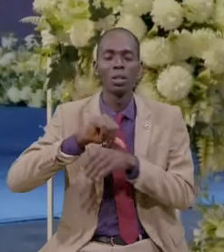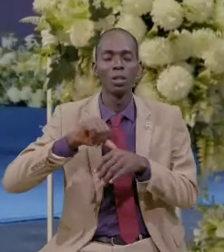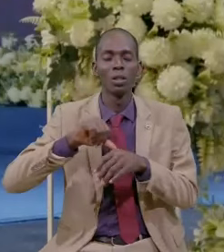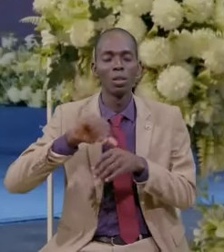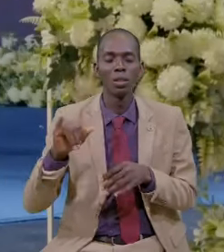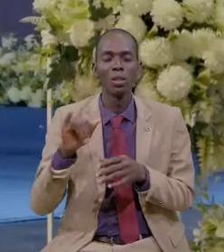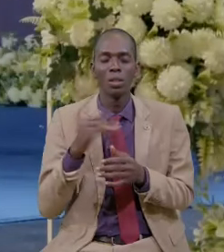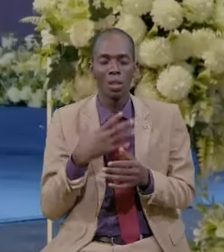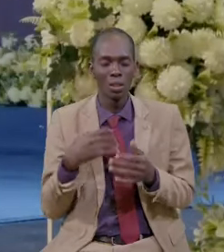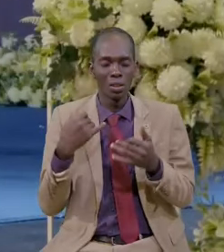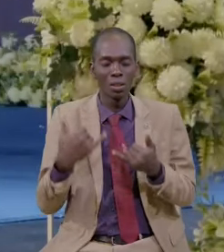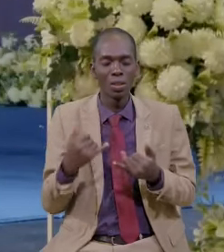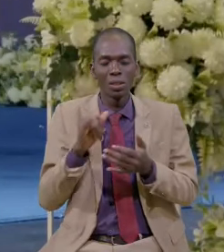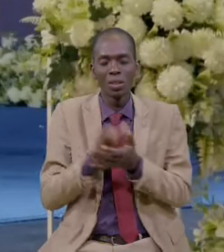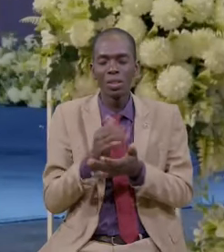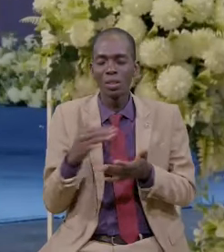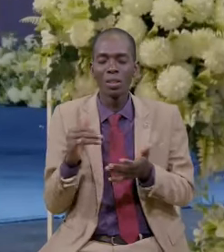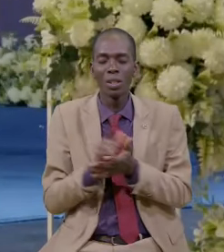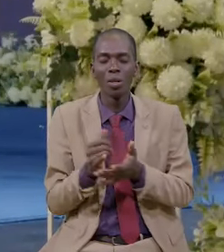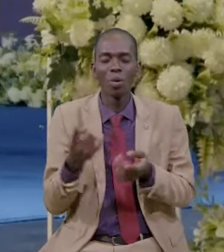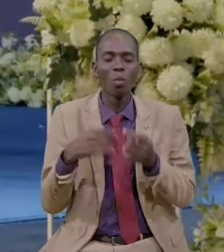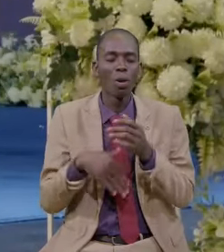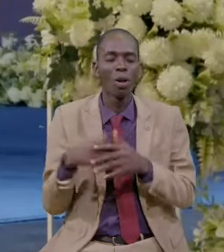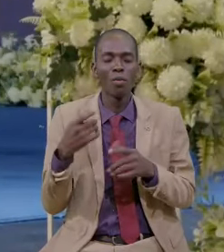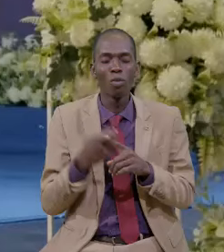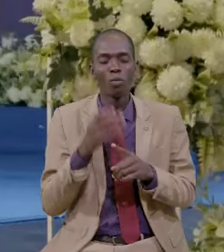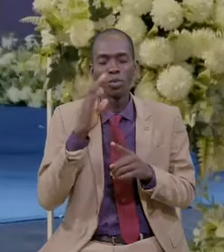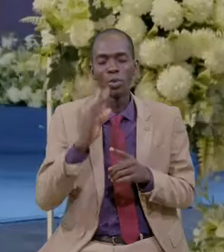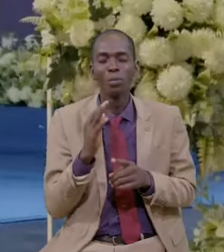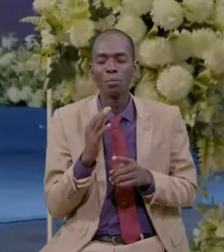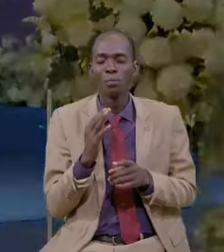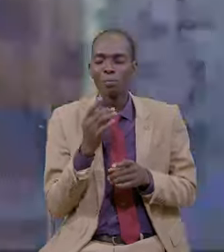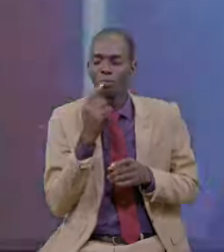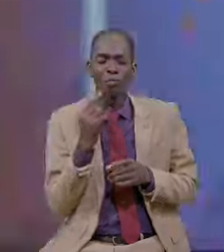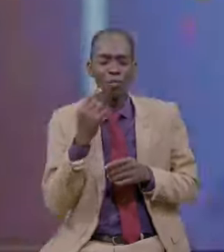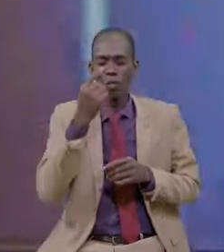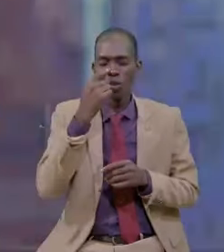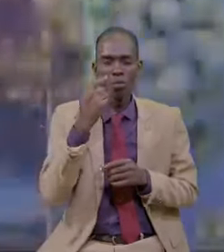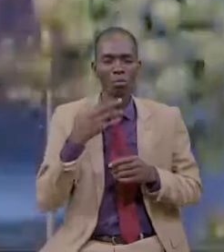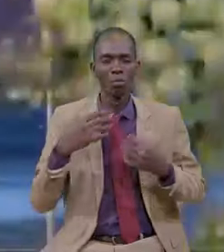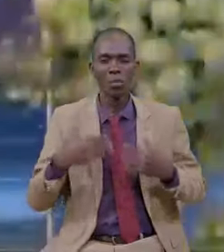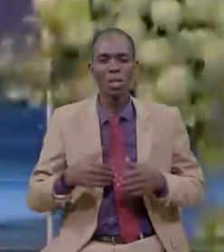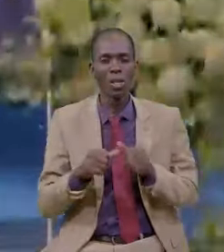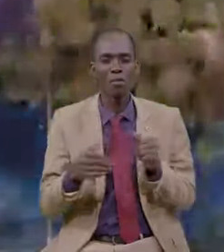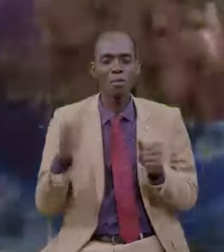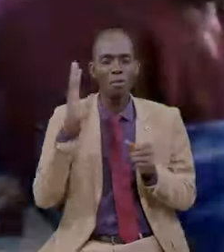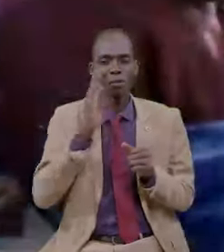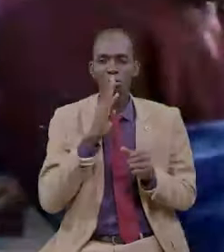your nose or mouth or whatever will be purged away.